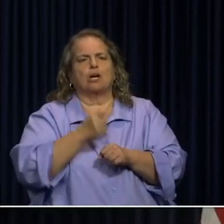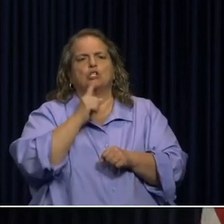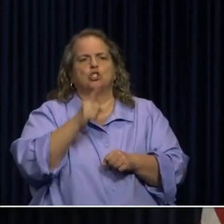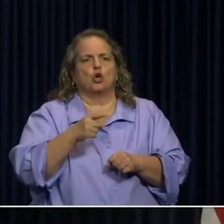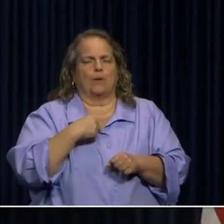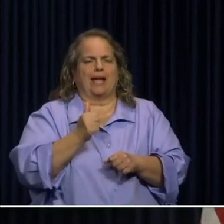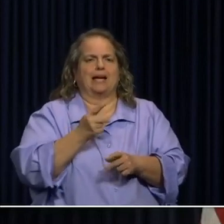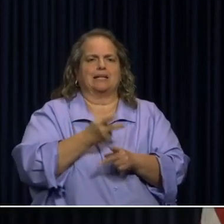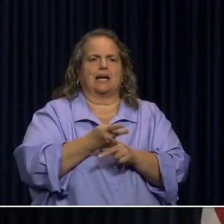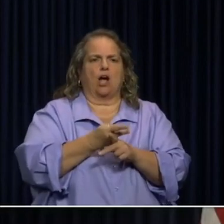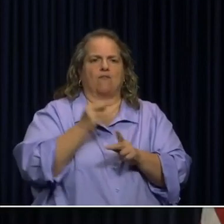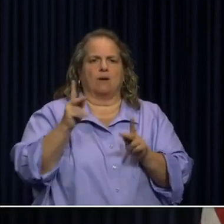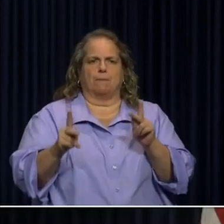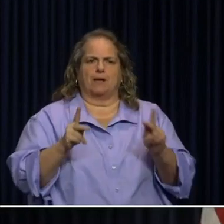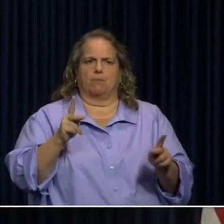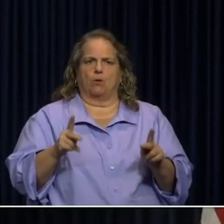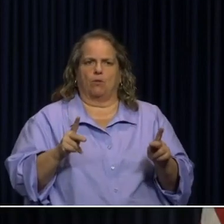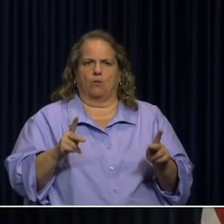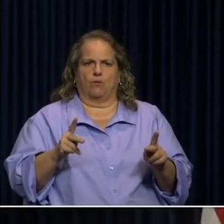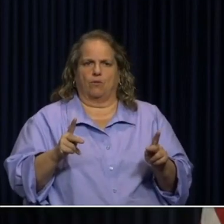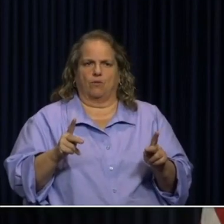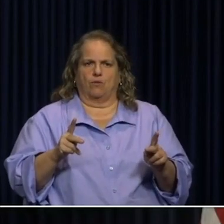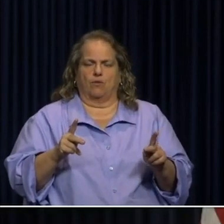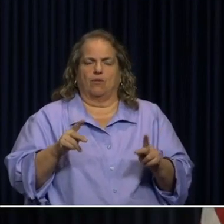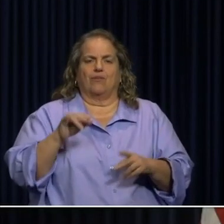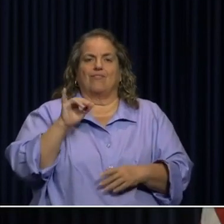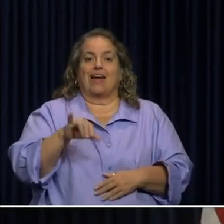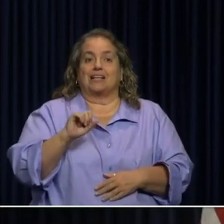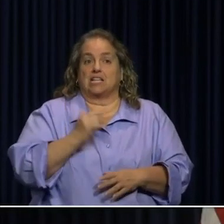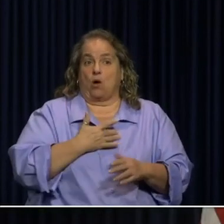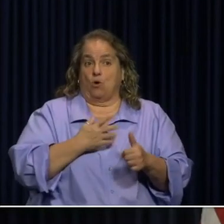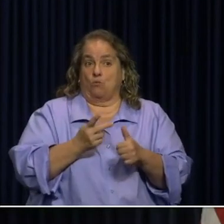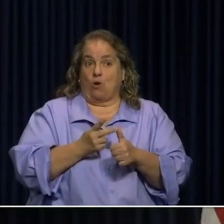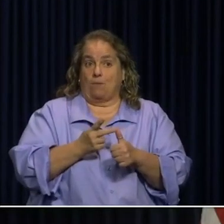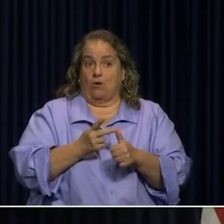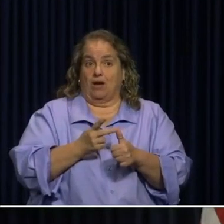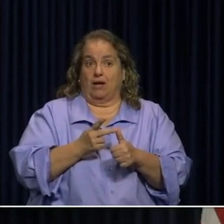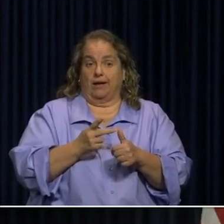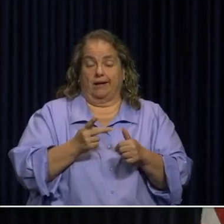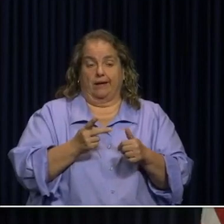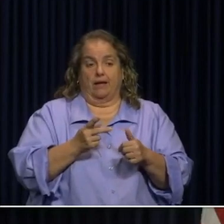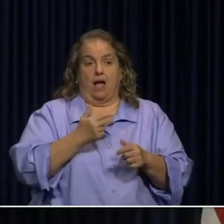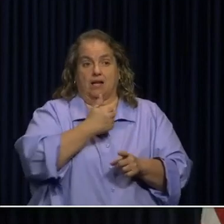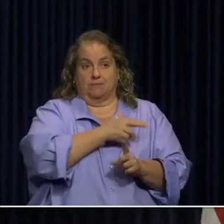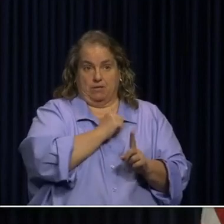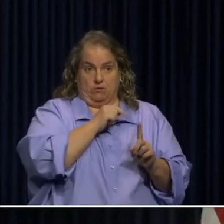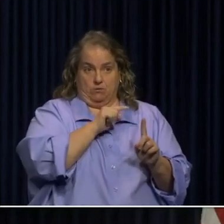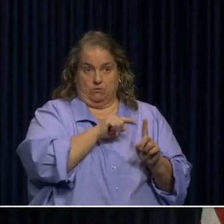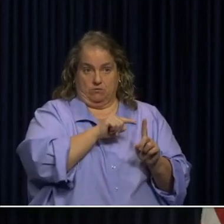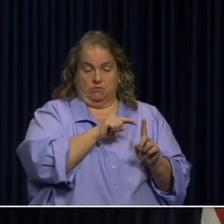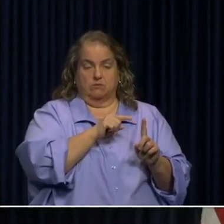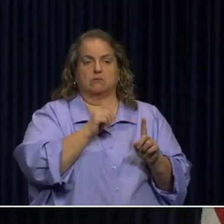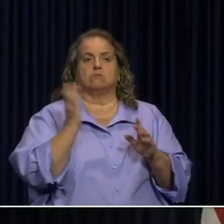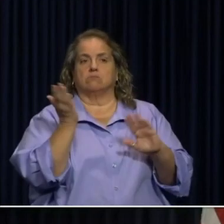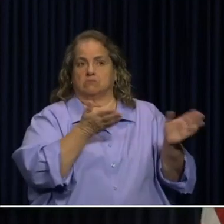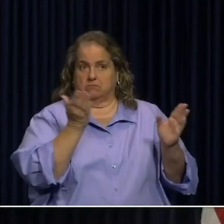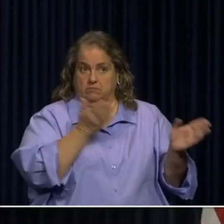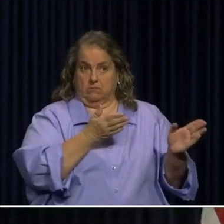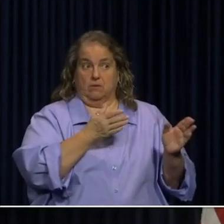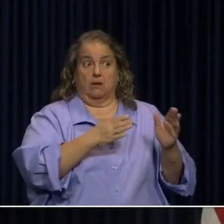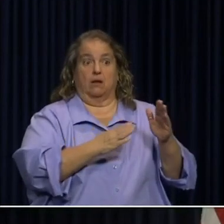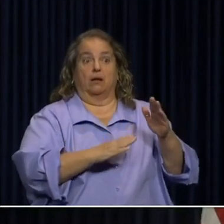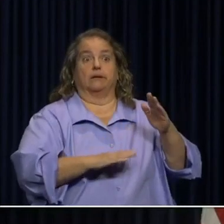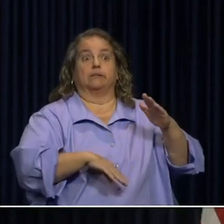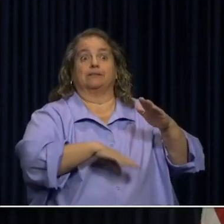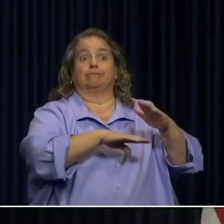people. That is our primary facilities that right now are getting folks in. Once they reach